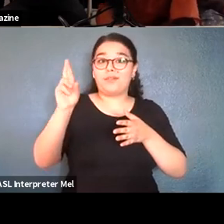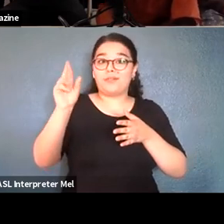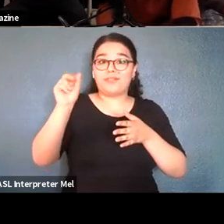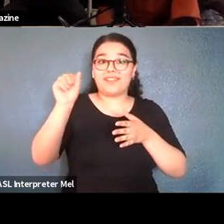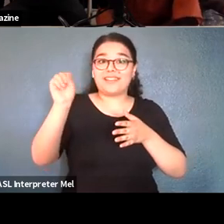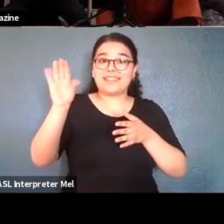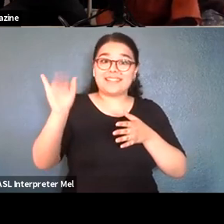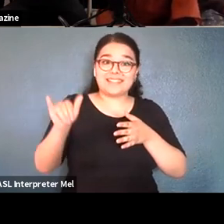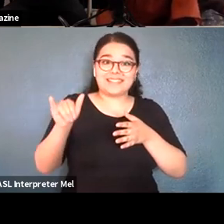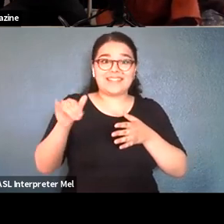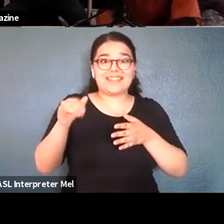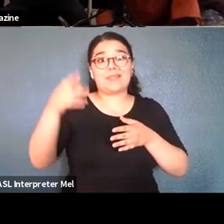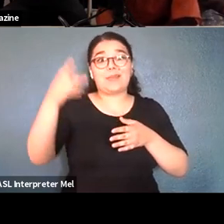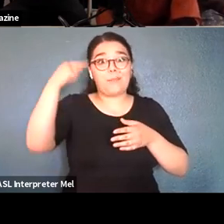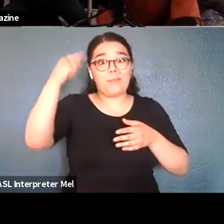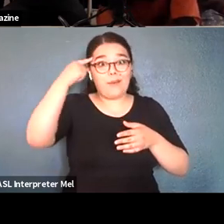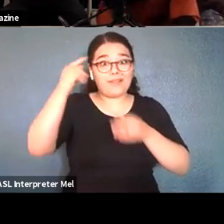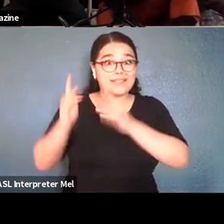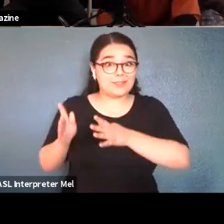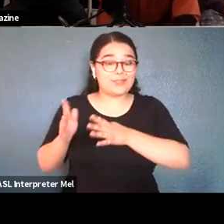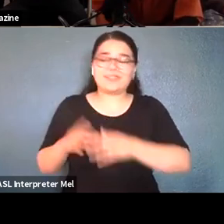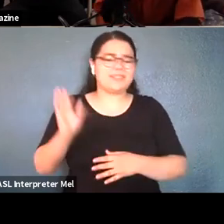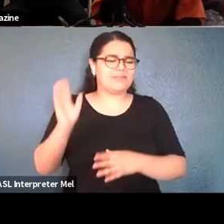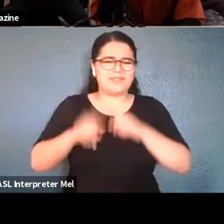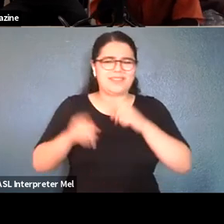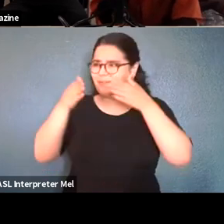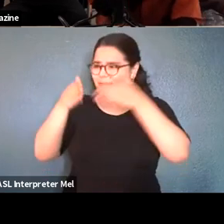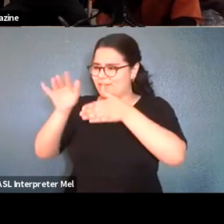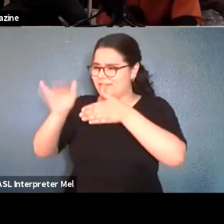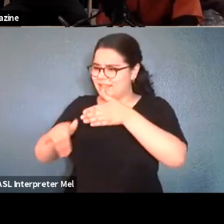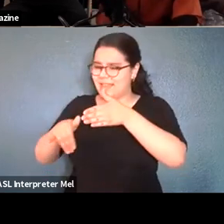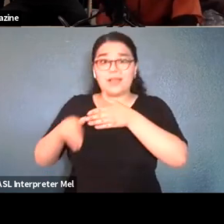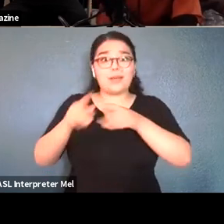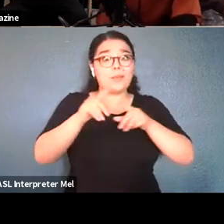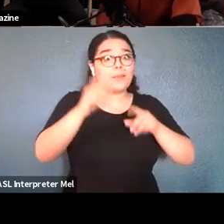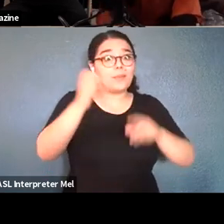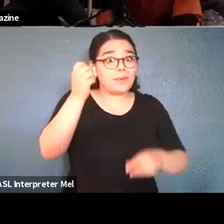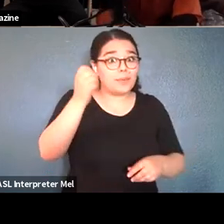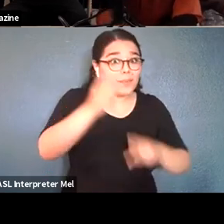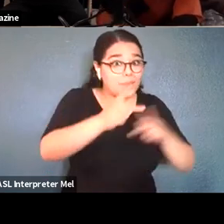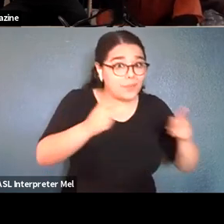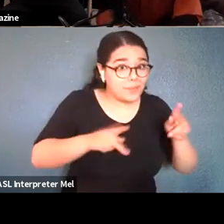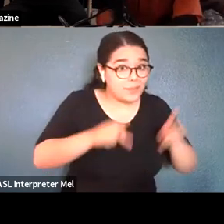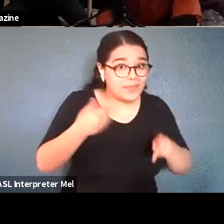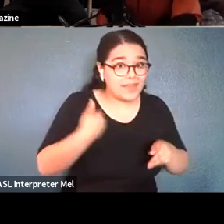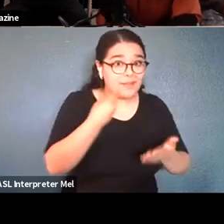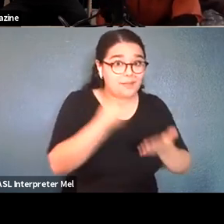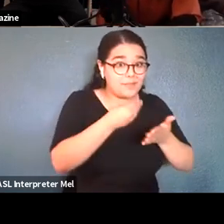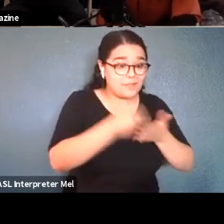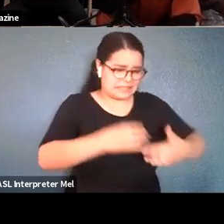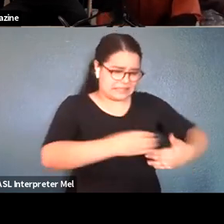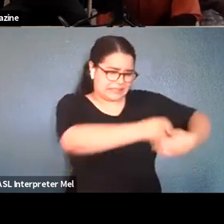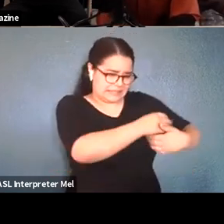that we actually had to recognize that the wealth hoarders among us have